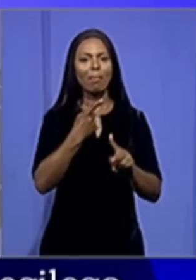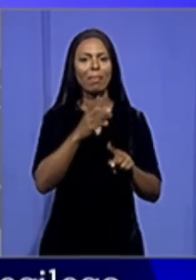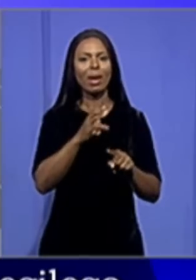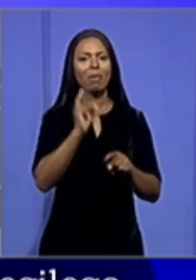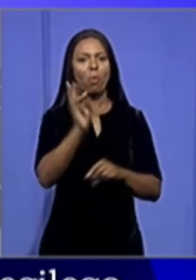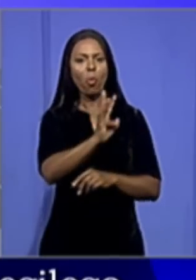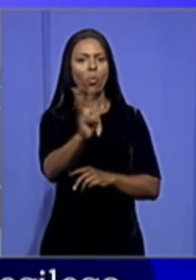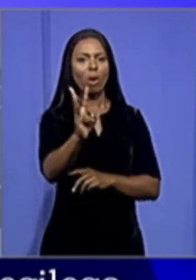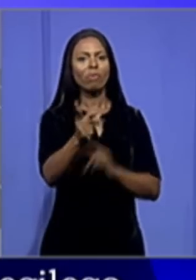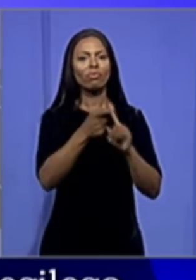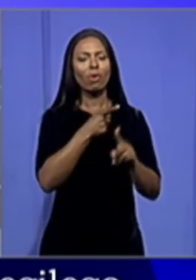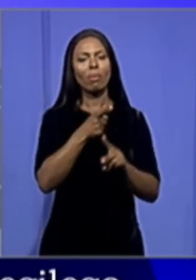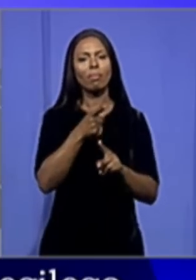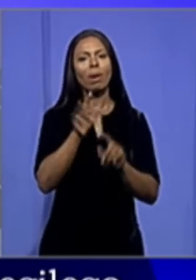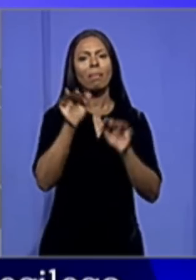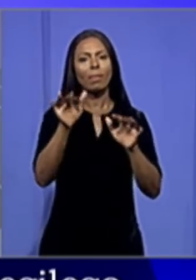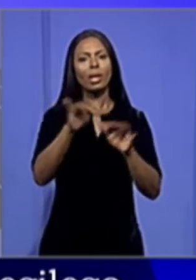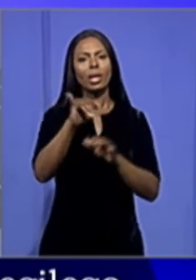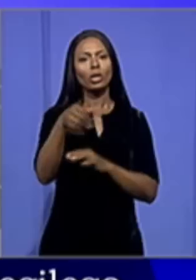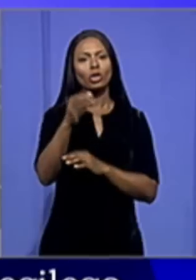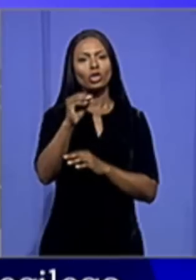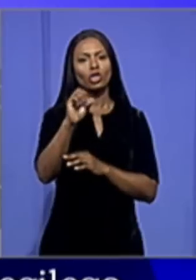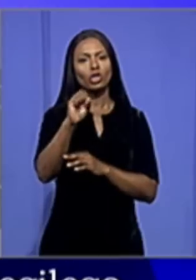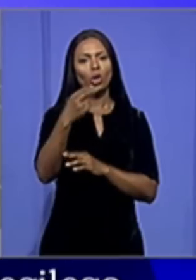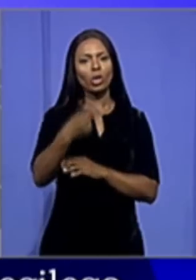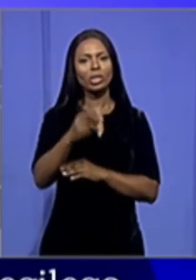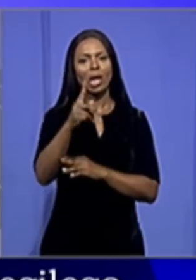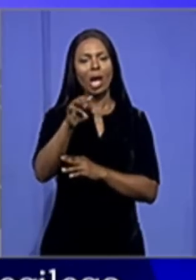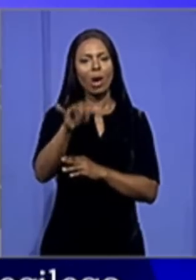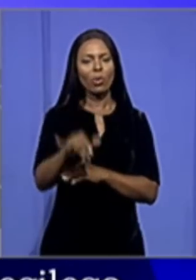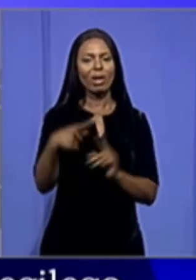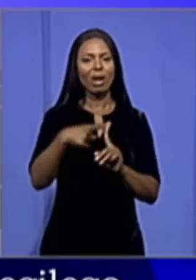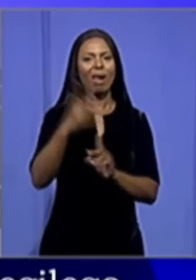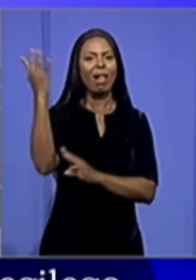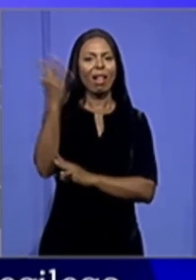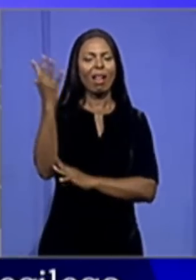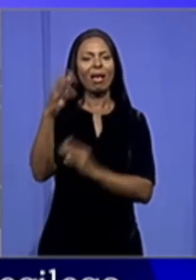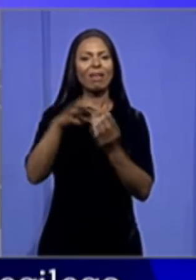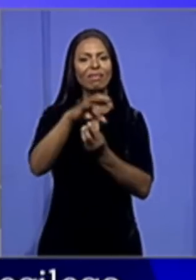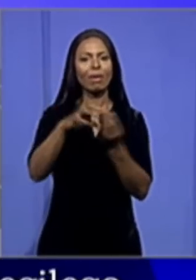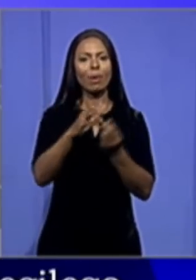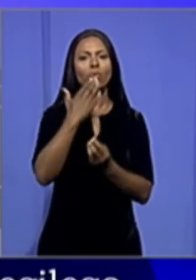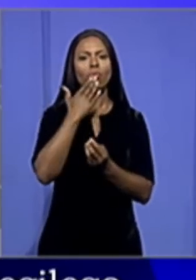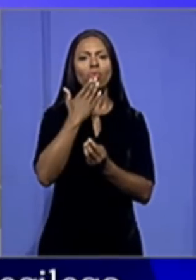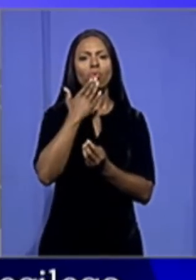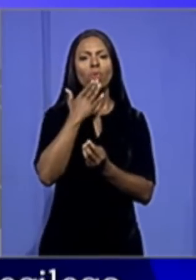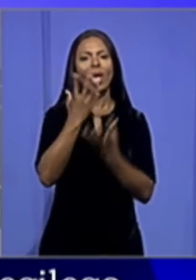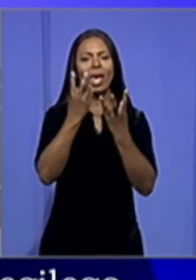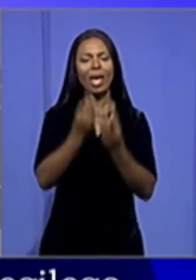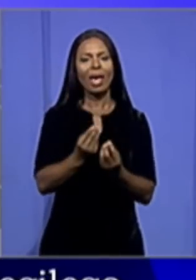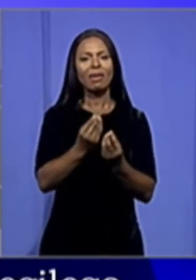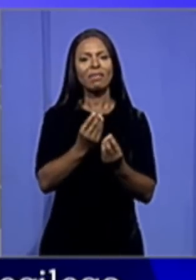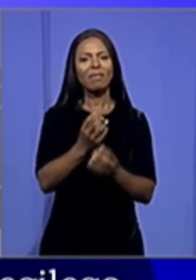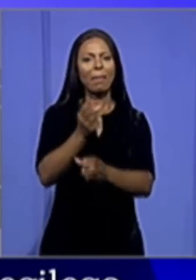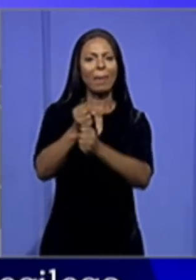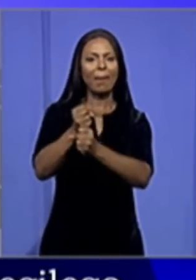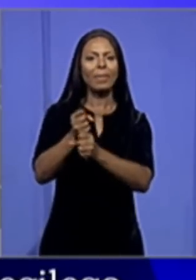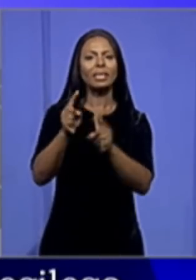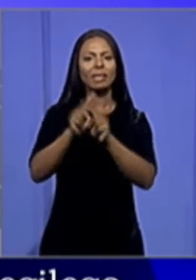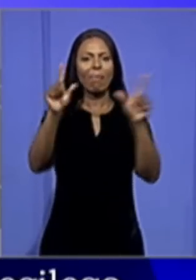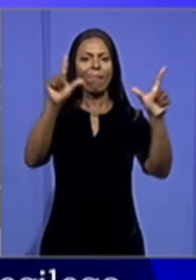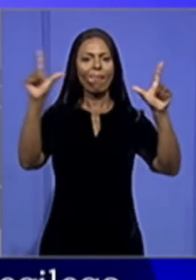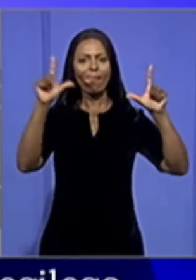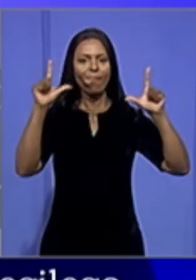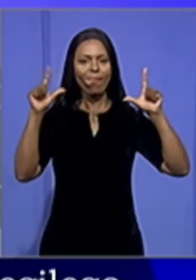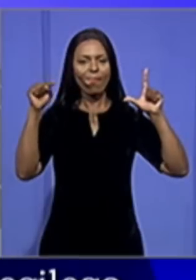Josh Hawley, Zuckerberg o ile a ema gomme a bolela le malapa ao a bego a swere le go emiša diswantšho tša bana